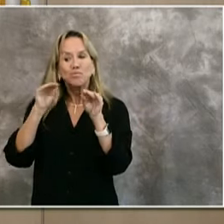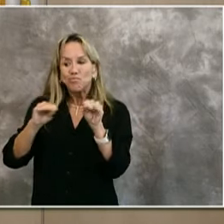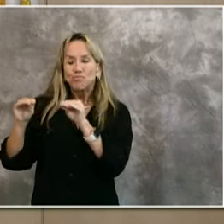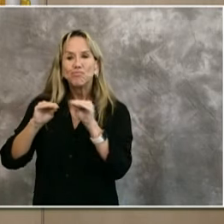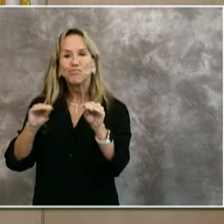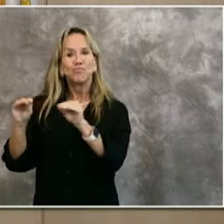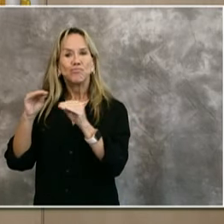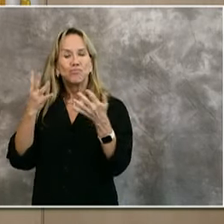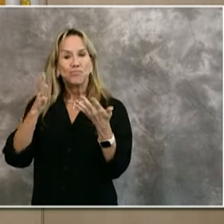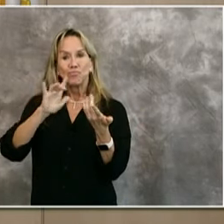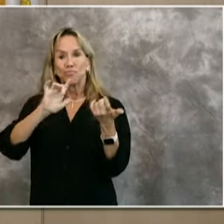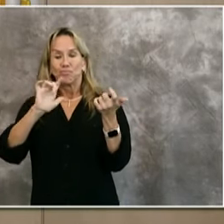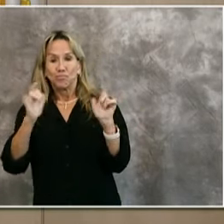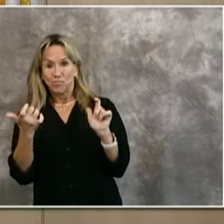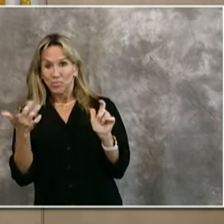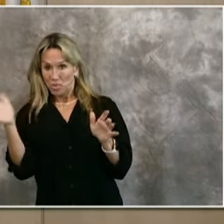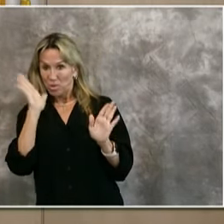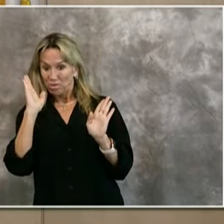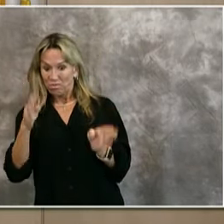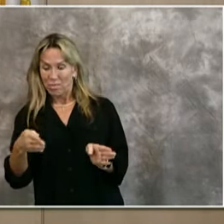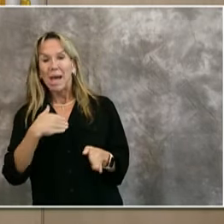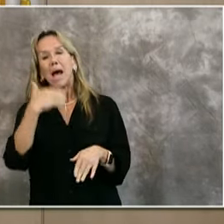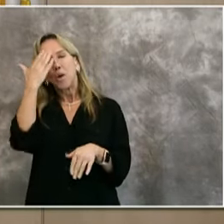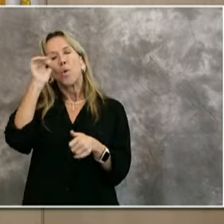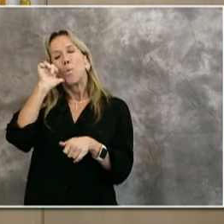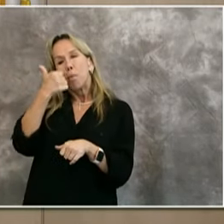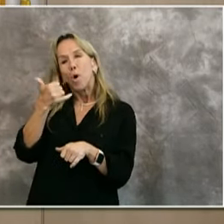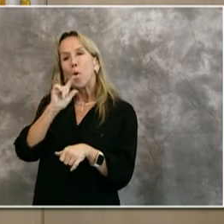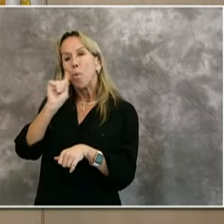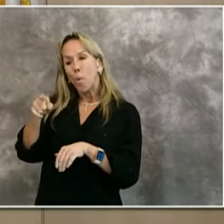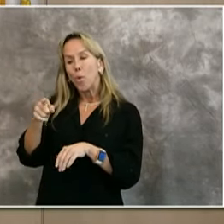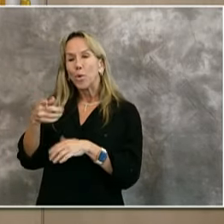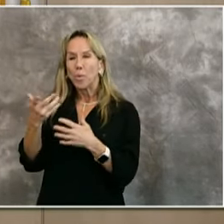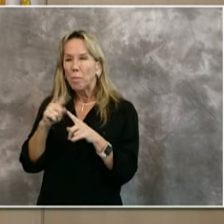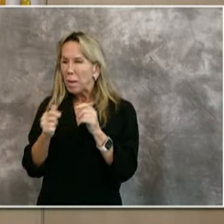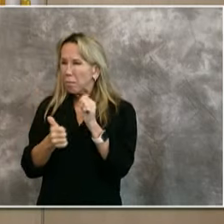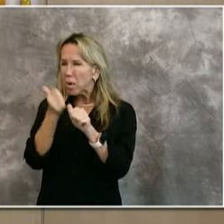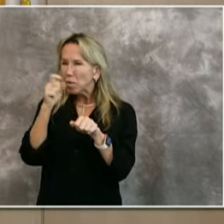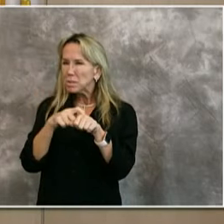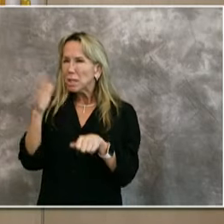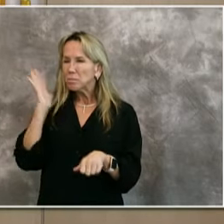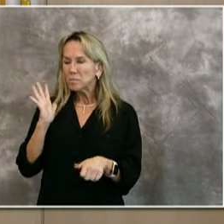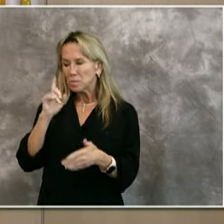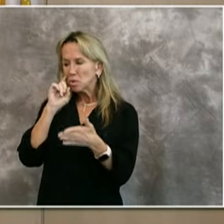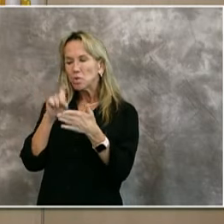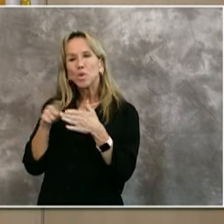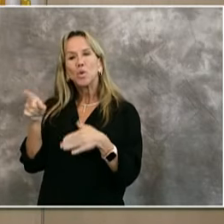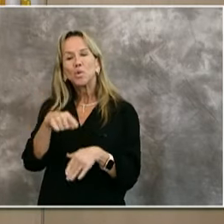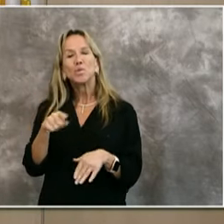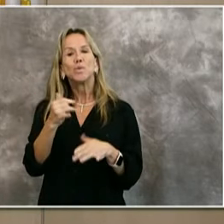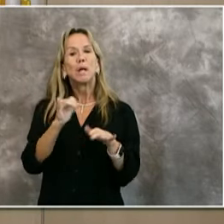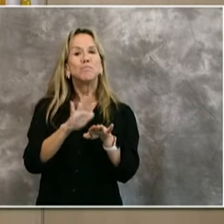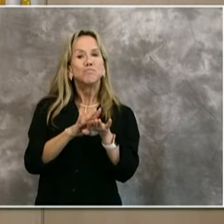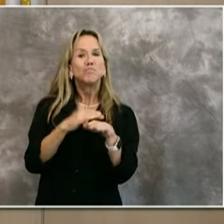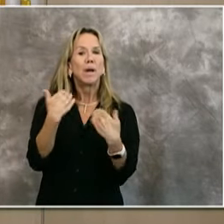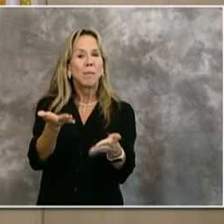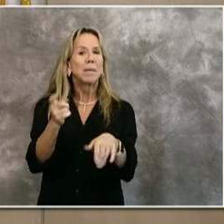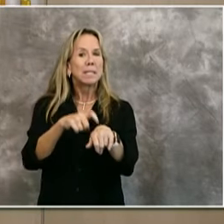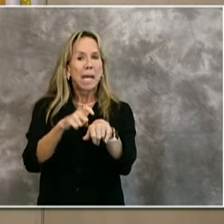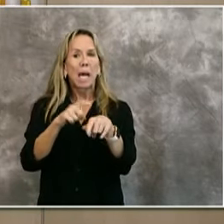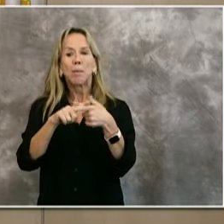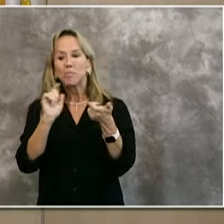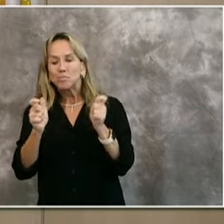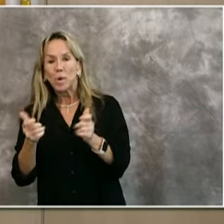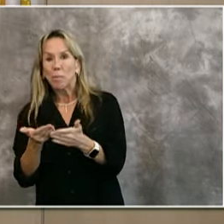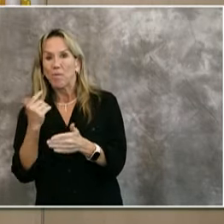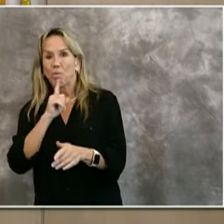education period be? I know they start tomorrow, but usually in the past, they're given some kind of warning before any type of